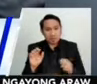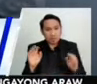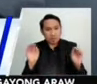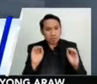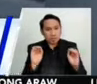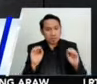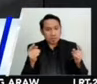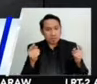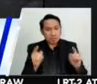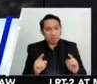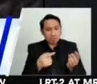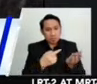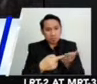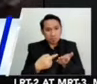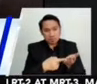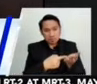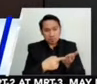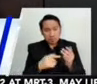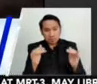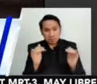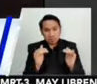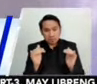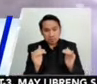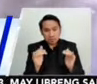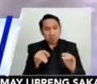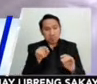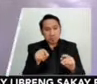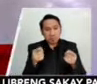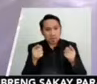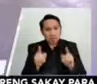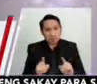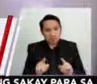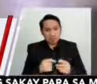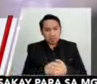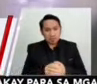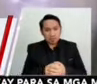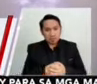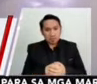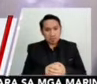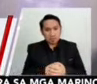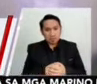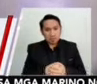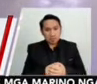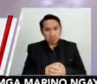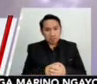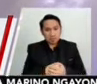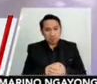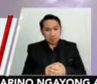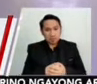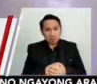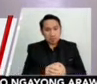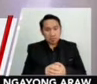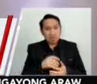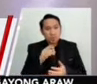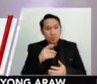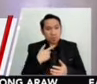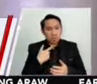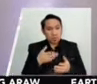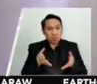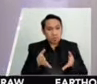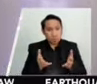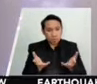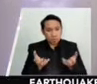Chinese counterpart mula ng mangyaring insidente noong June 17. The peaceful means, yes, hindi nawawala yan. We are also doing something on the